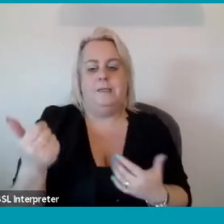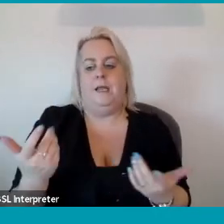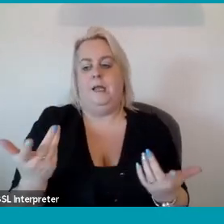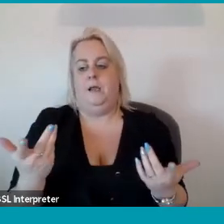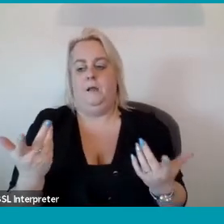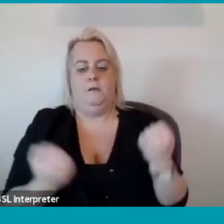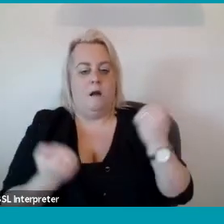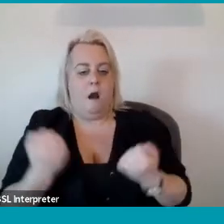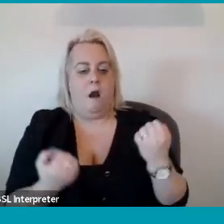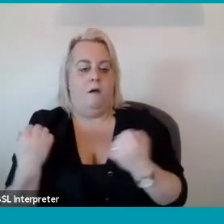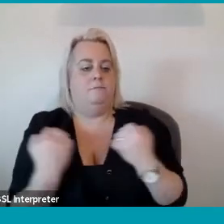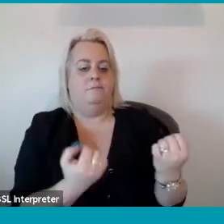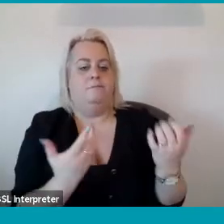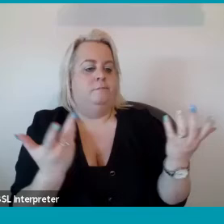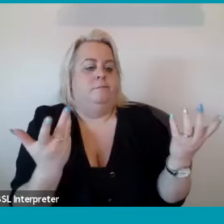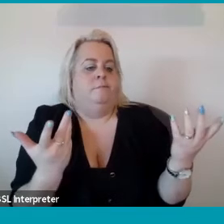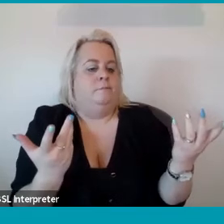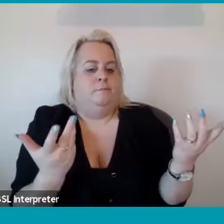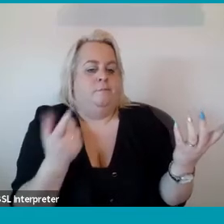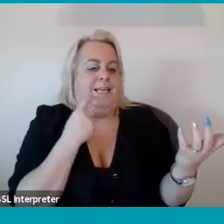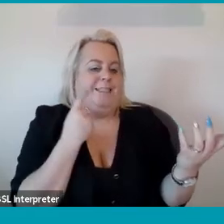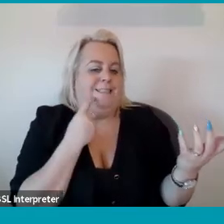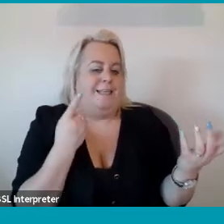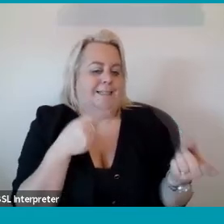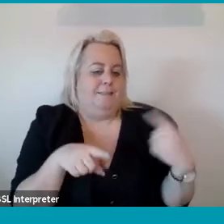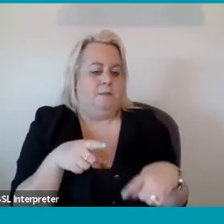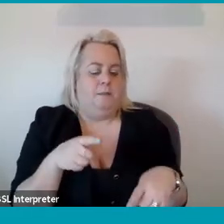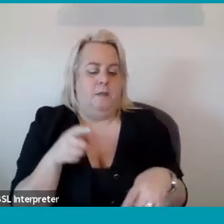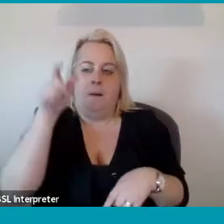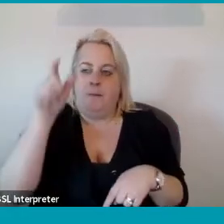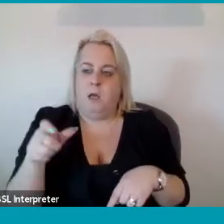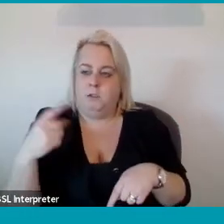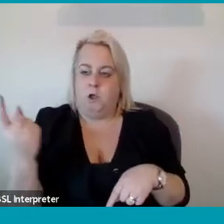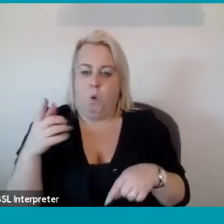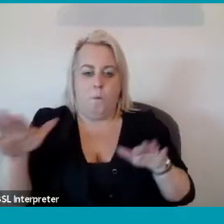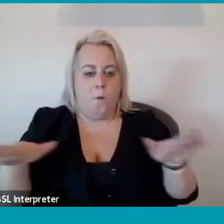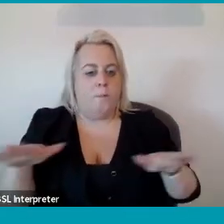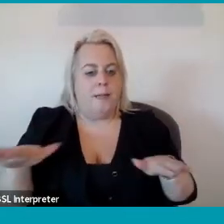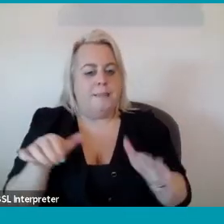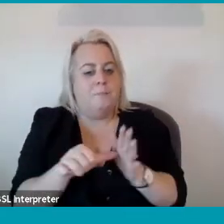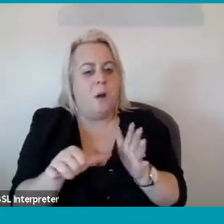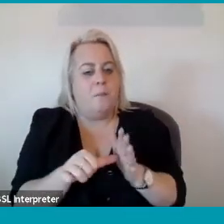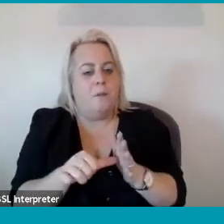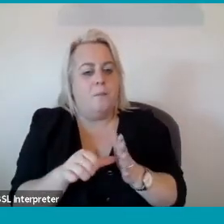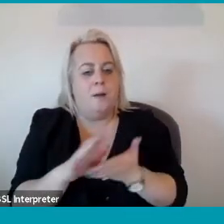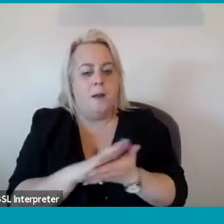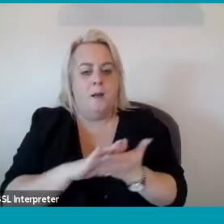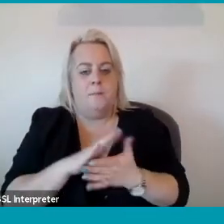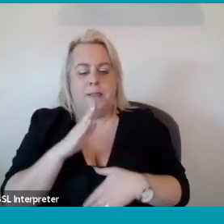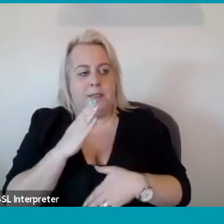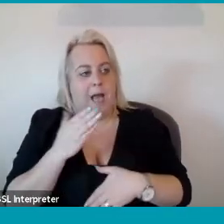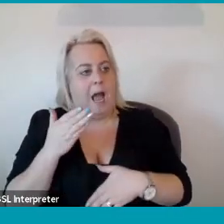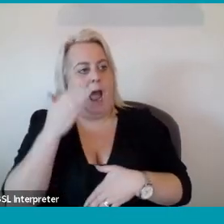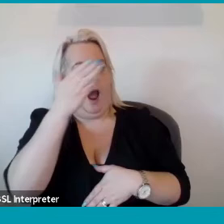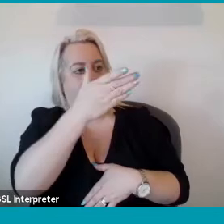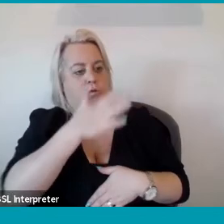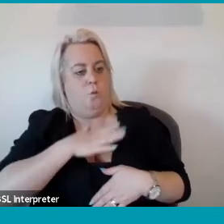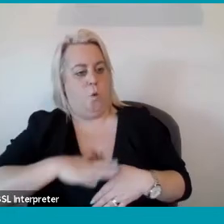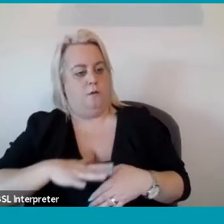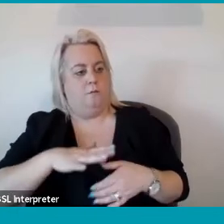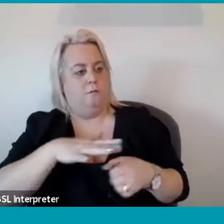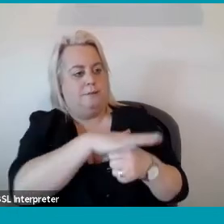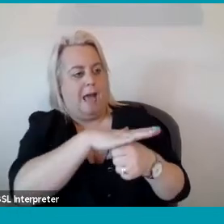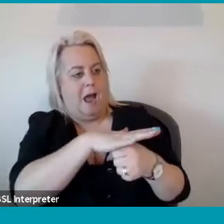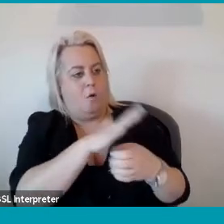think about it. For someone who has mobility issues, that outing has to be planned like a military exercise.